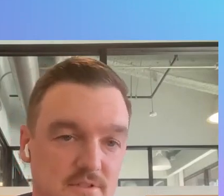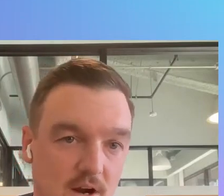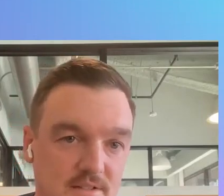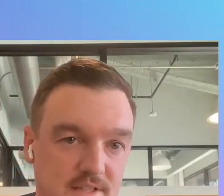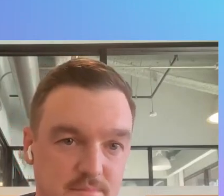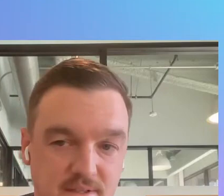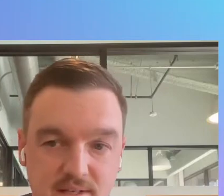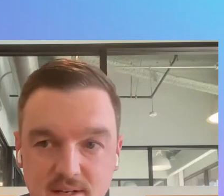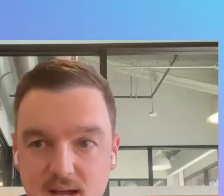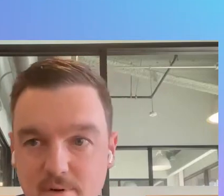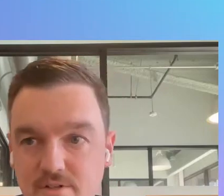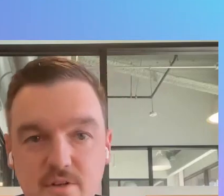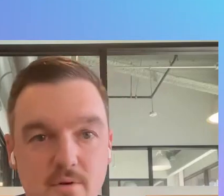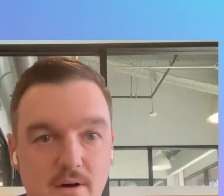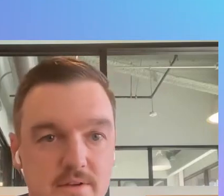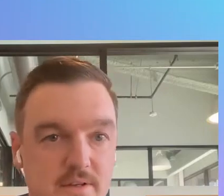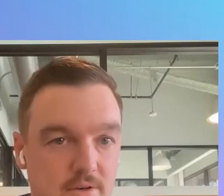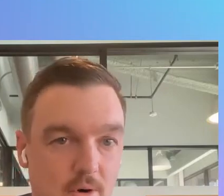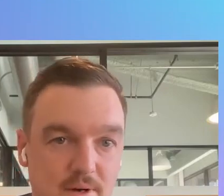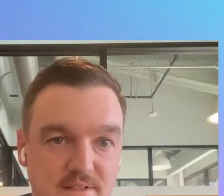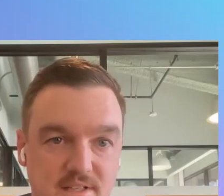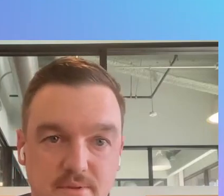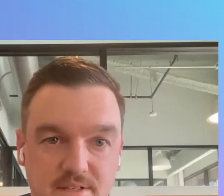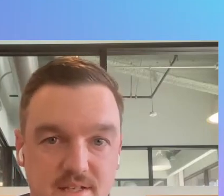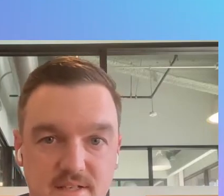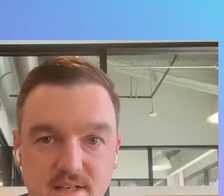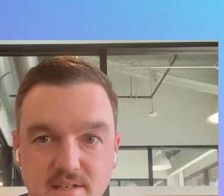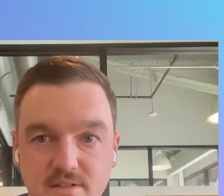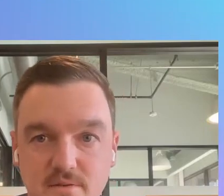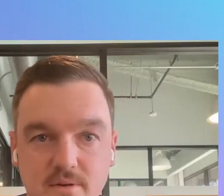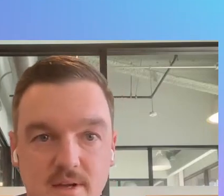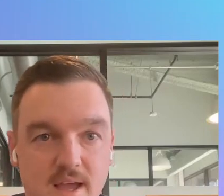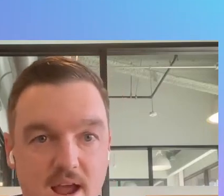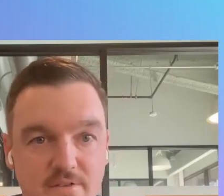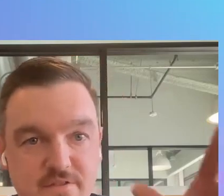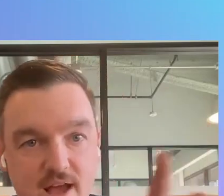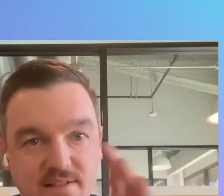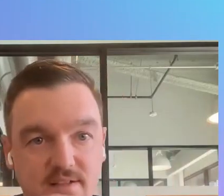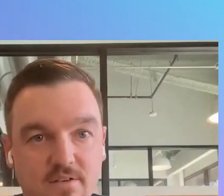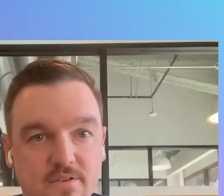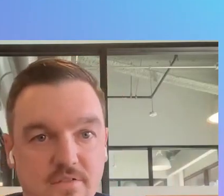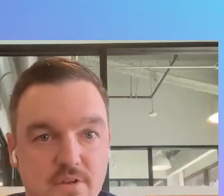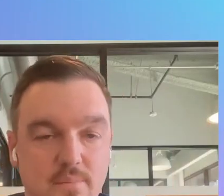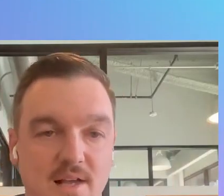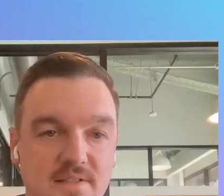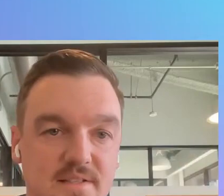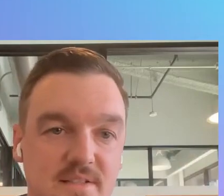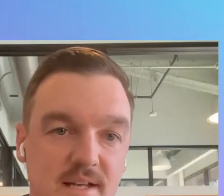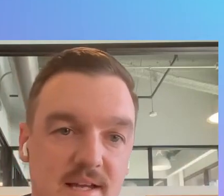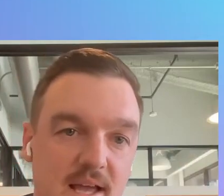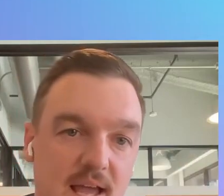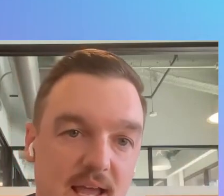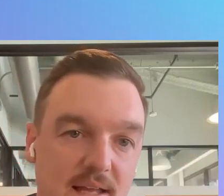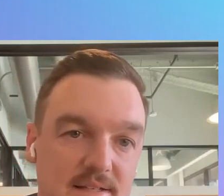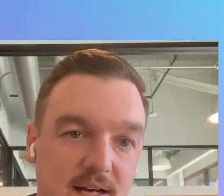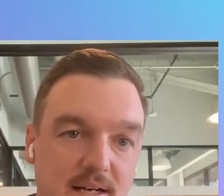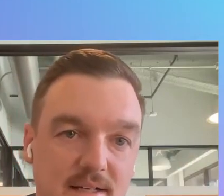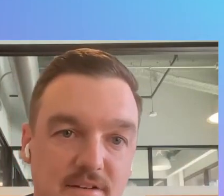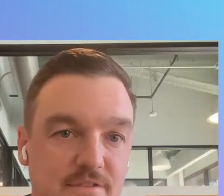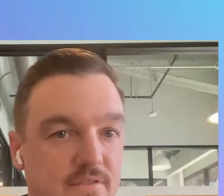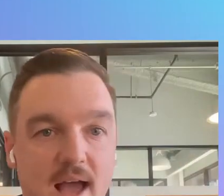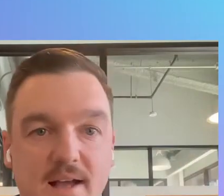greasy used car salesman. I want to show you all how you can incorporate accessibility testing into every facet of your process.